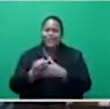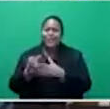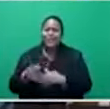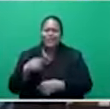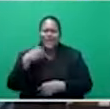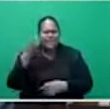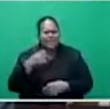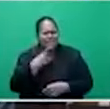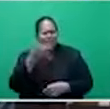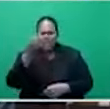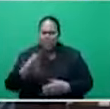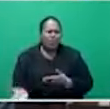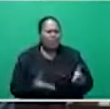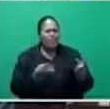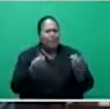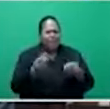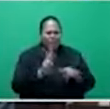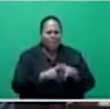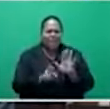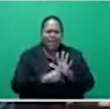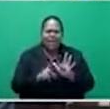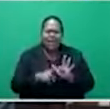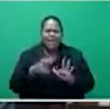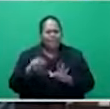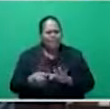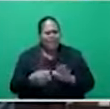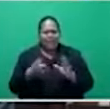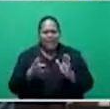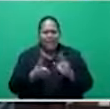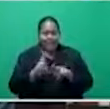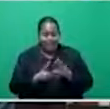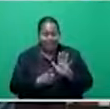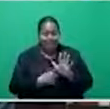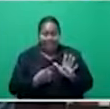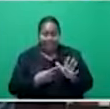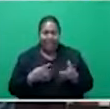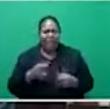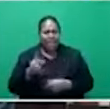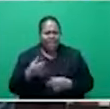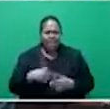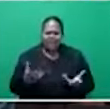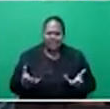FRA. Honourable Randrodro says, give money to FRA. We are building bridges.